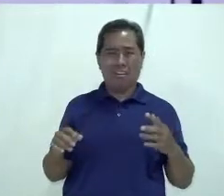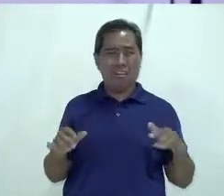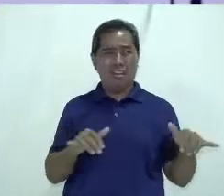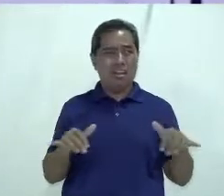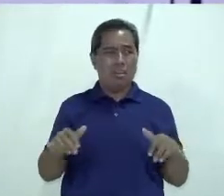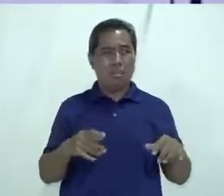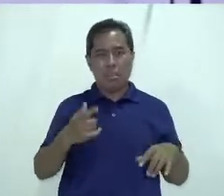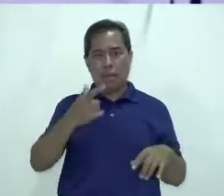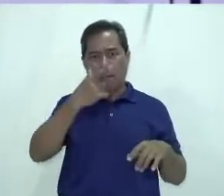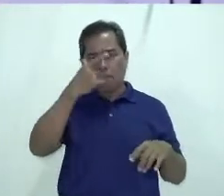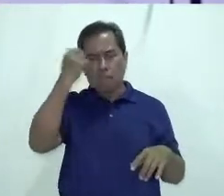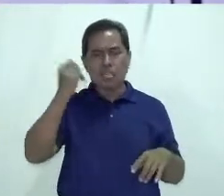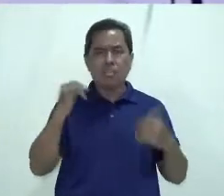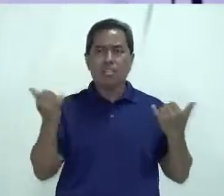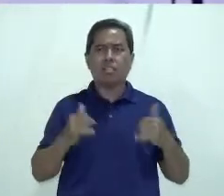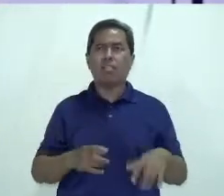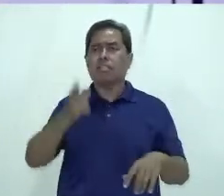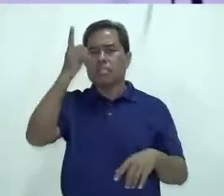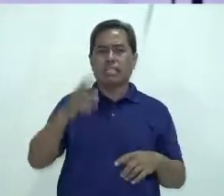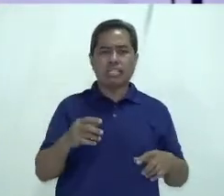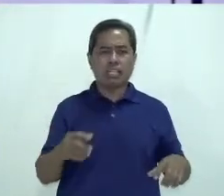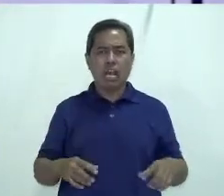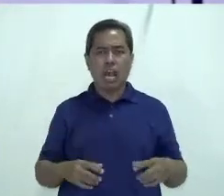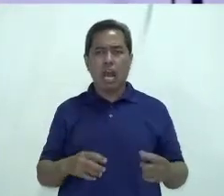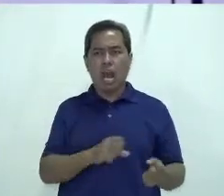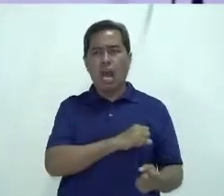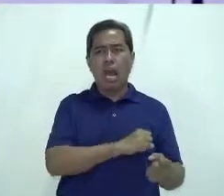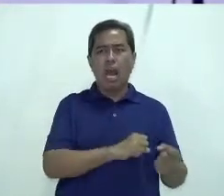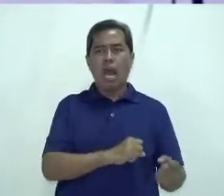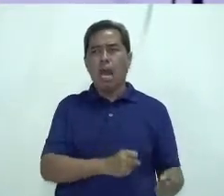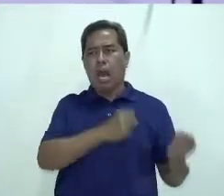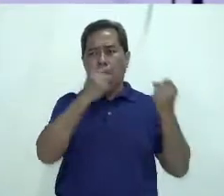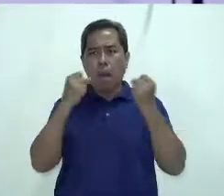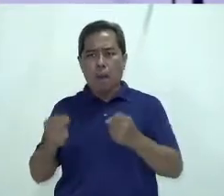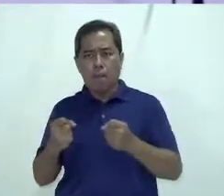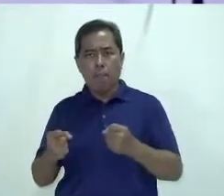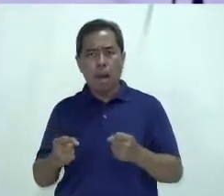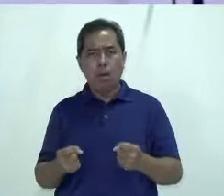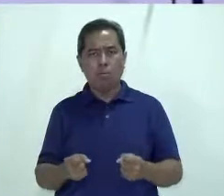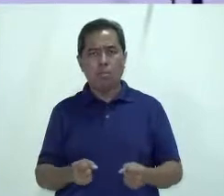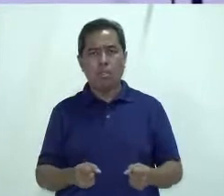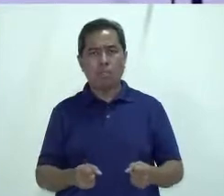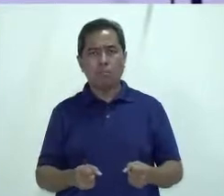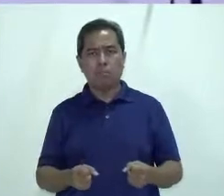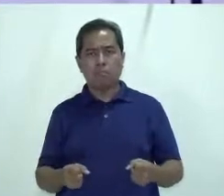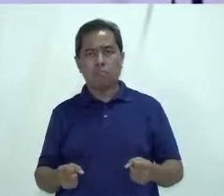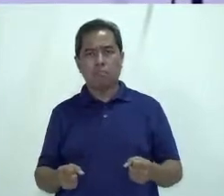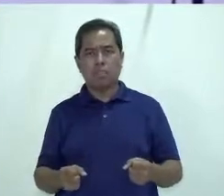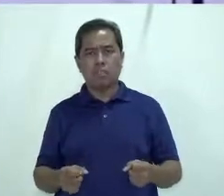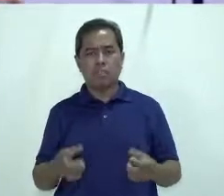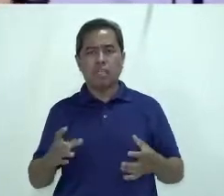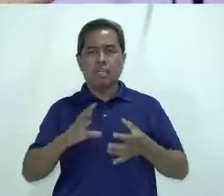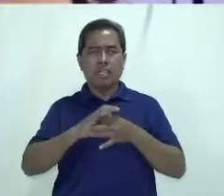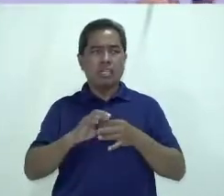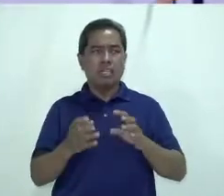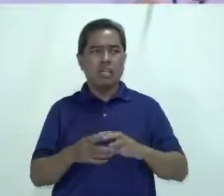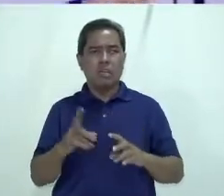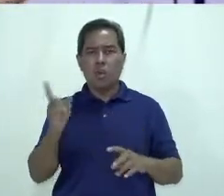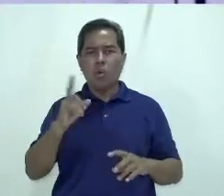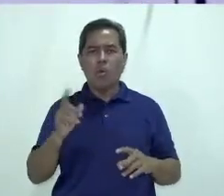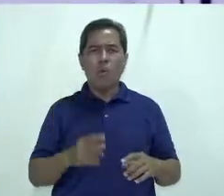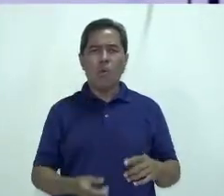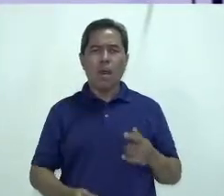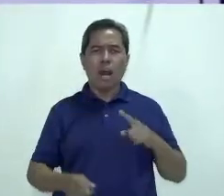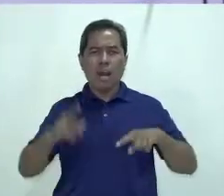Because it was God's power that invaded that prison cell. Their chains are loosed, and what was